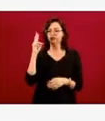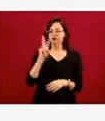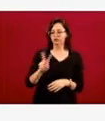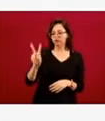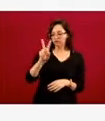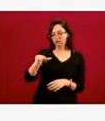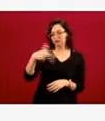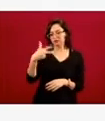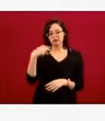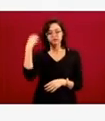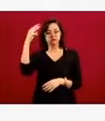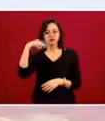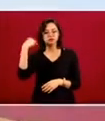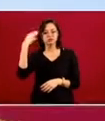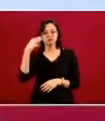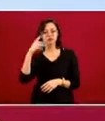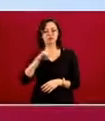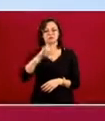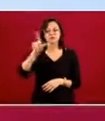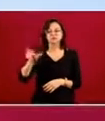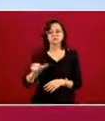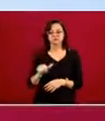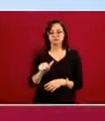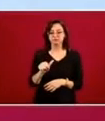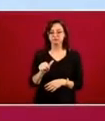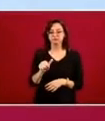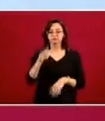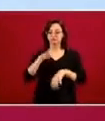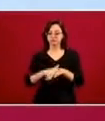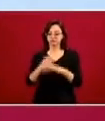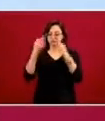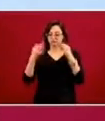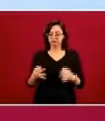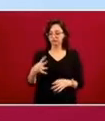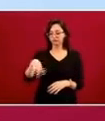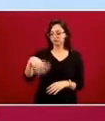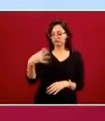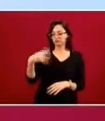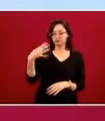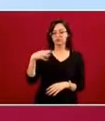And when we were designing and then later implementing the safe